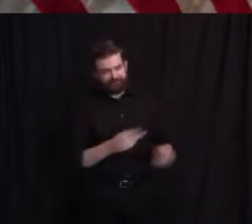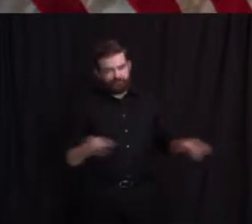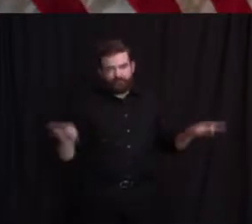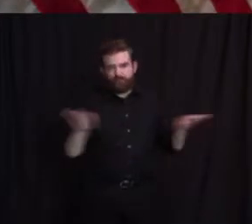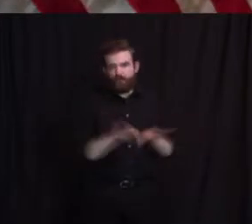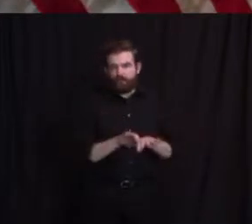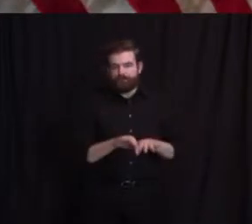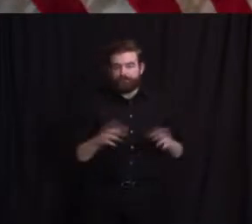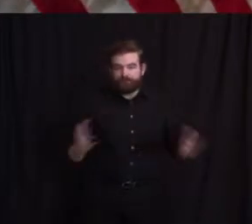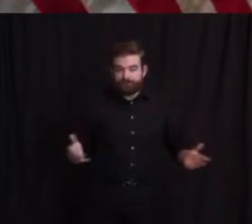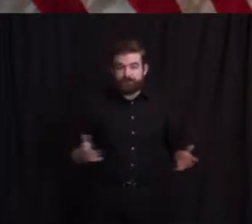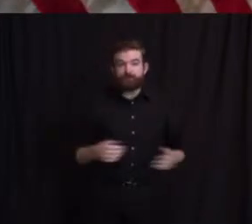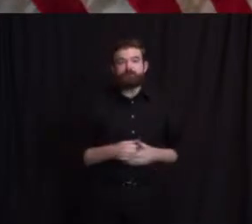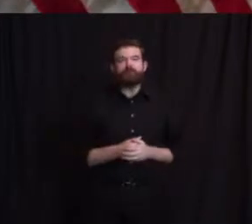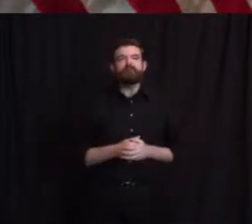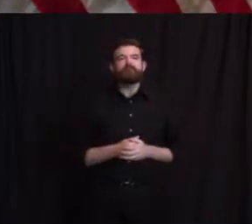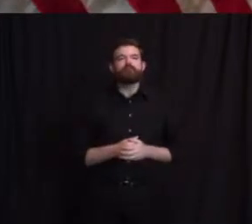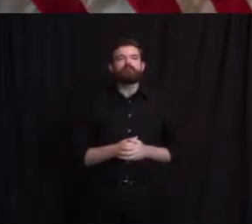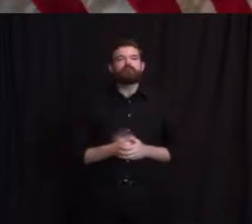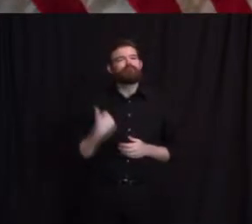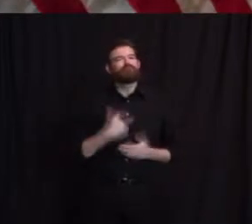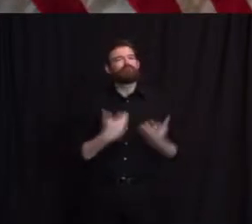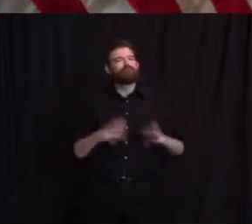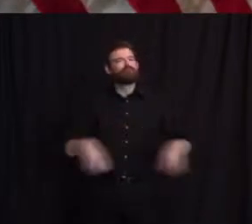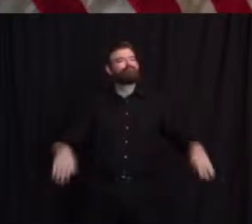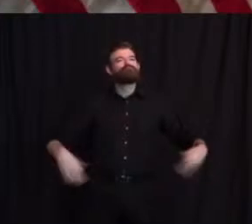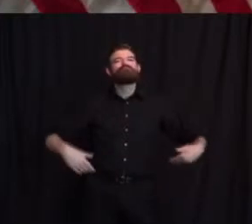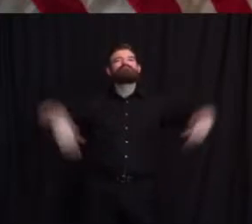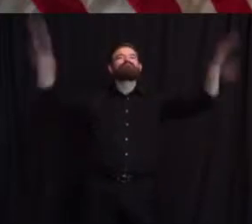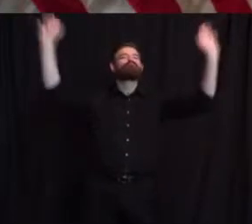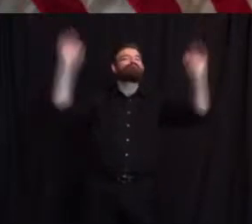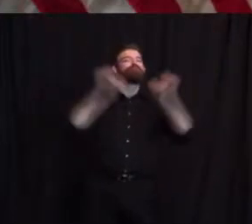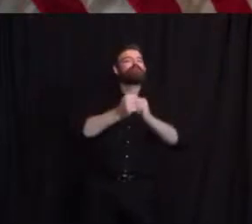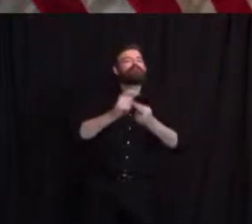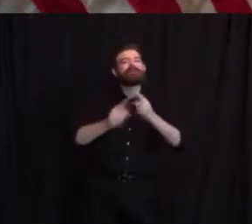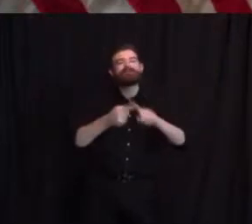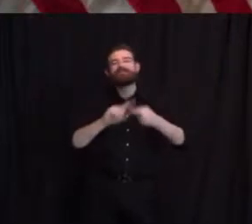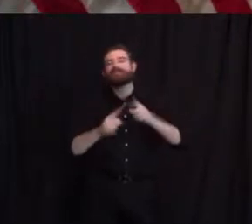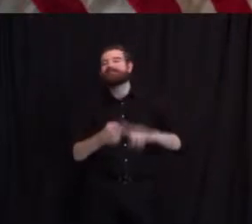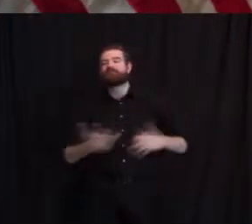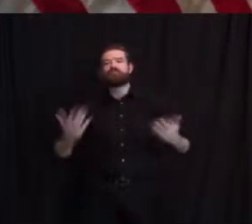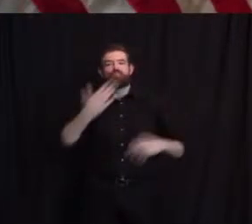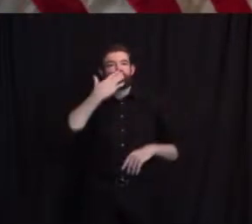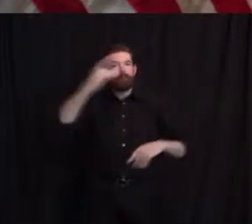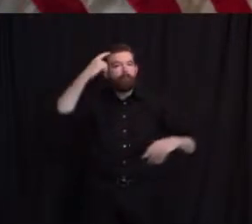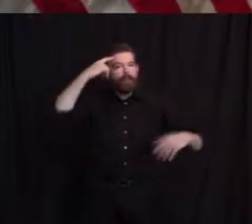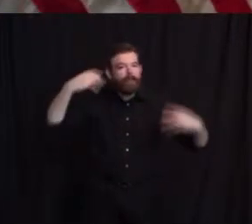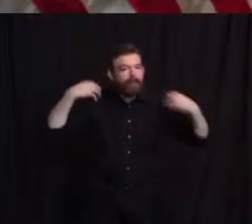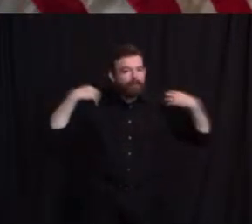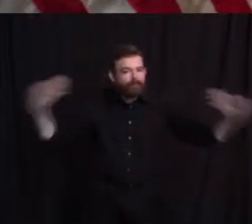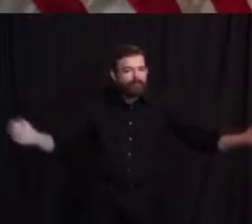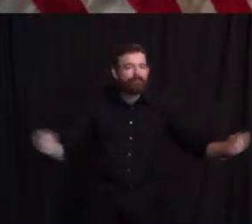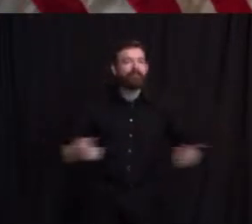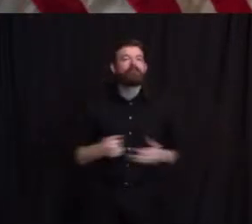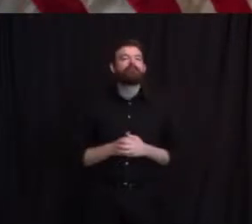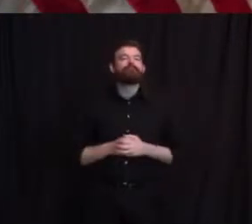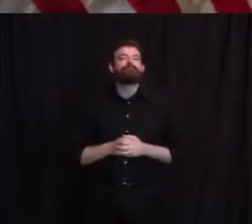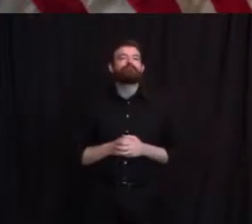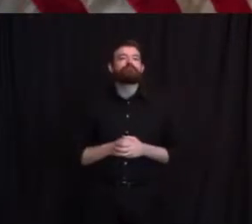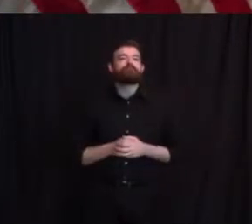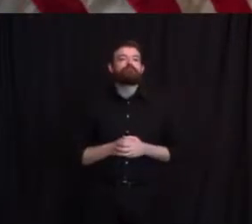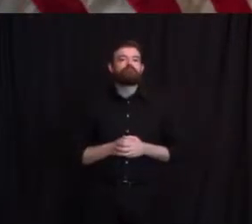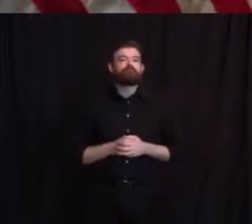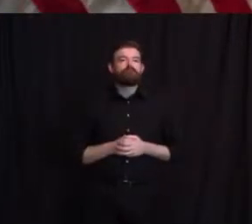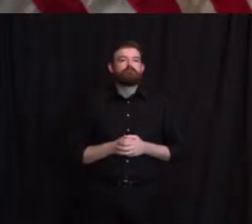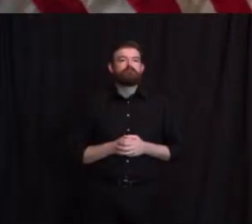opportunity to make those memories and mental health and all of that. We're going to learn a fair amount fairly quickly about what's working and what's